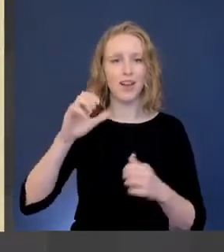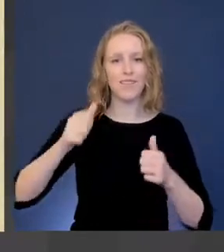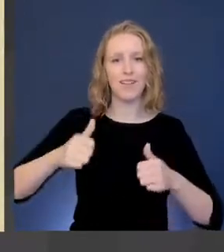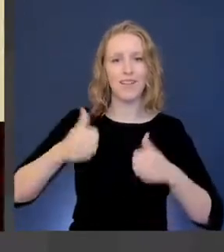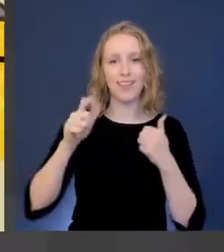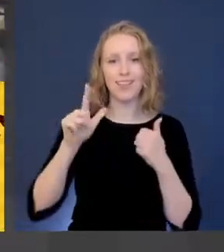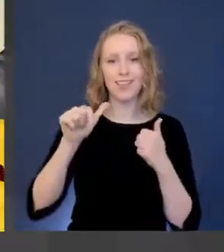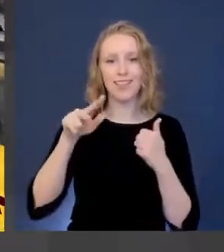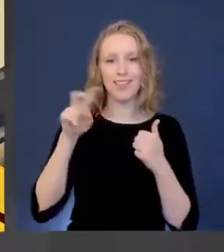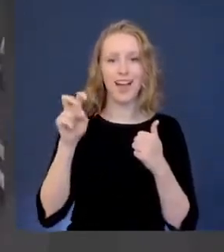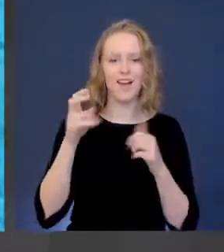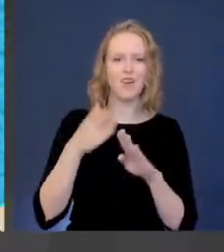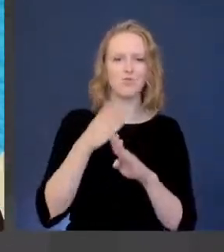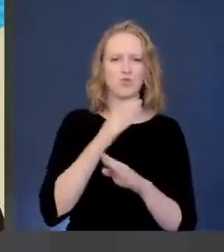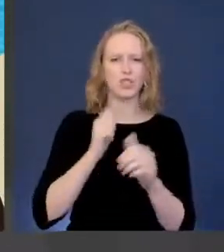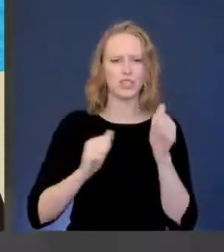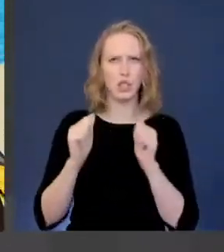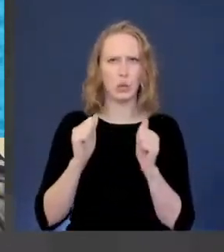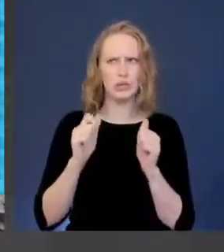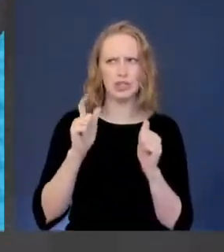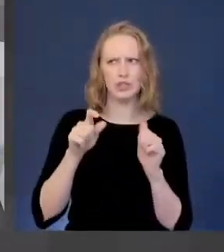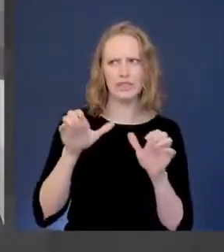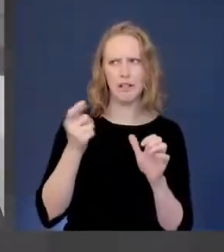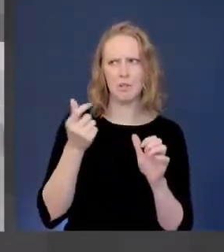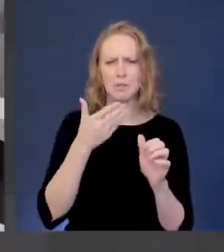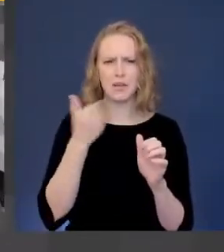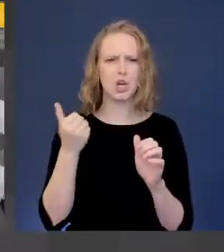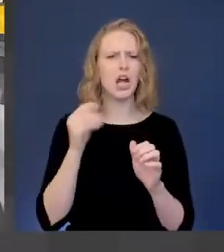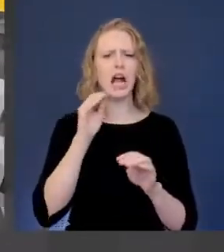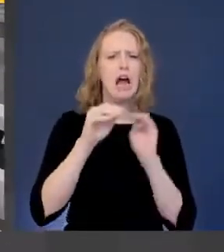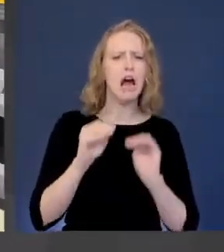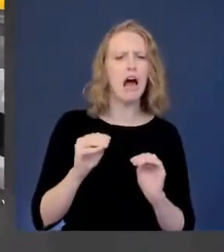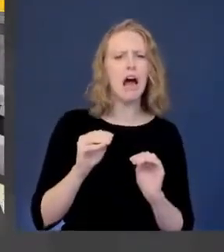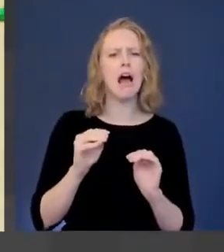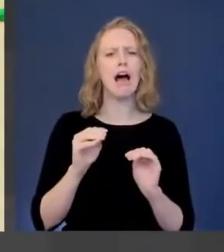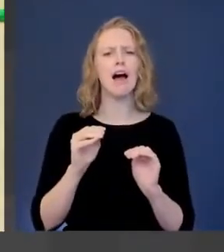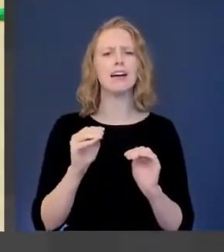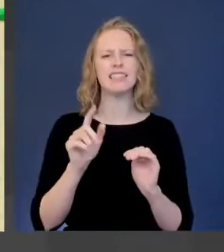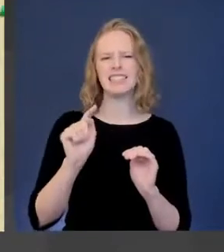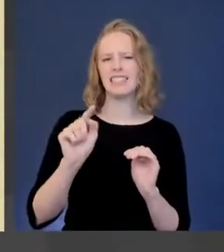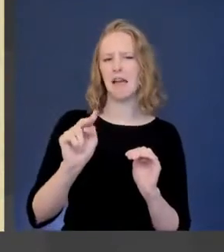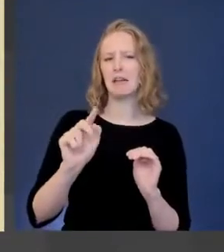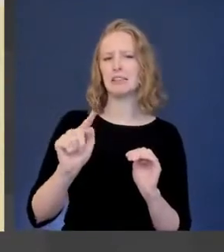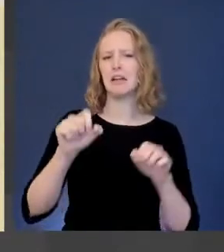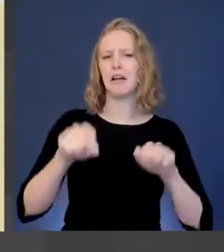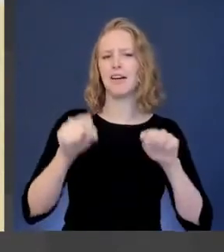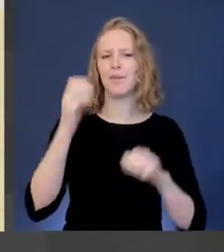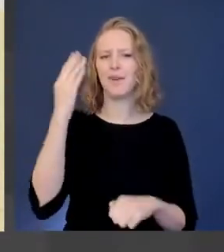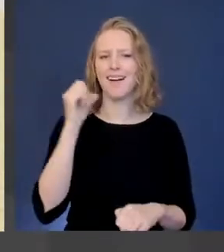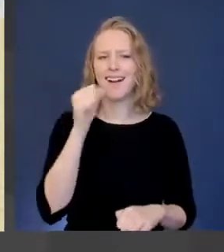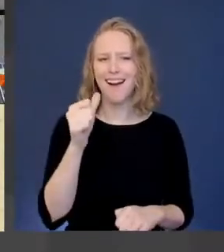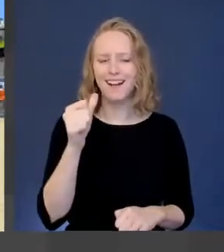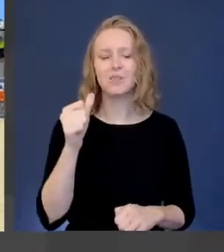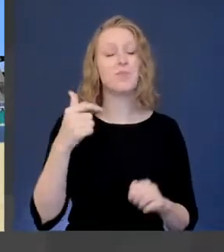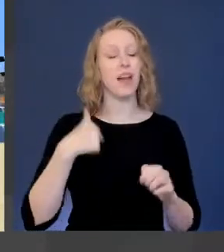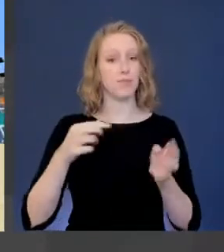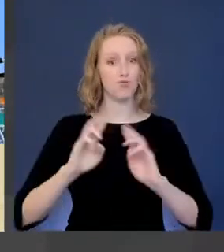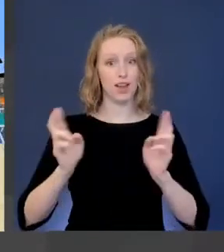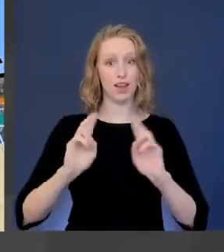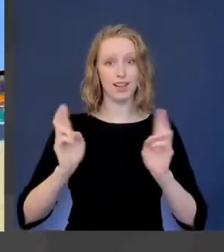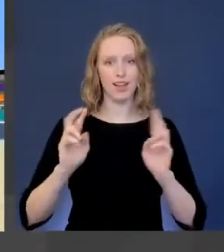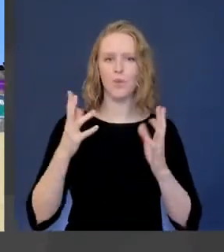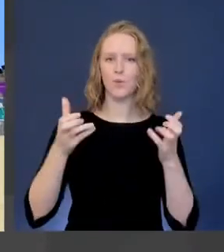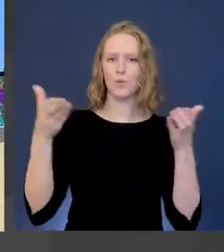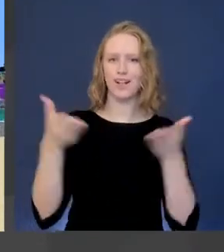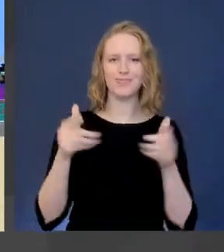should definitely help the situation. A little bit of redstone lamp action, and of course a tiny bit of TNT, why not? And now that I'm fully prepared, I want to welcome you to the Minecraft